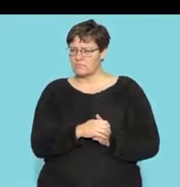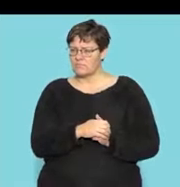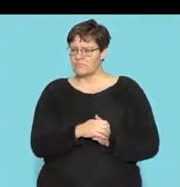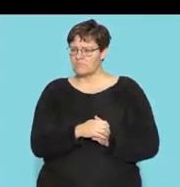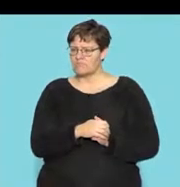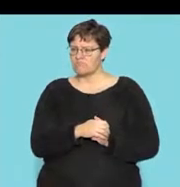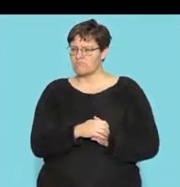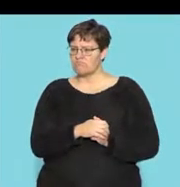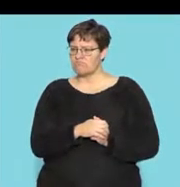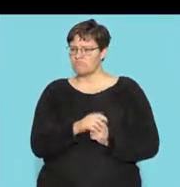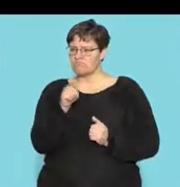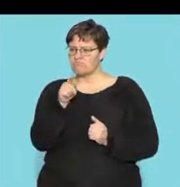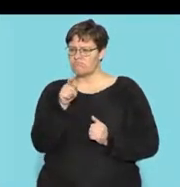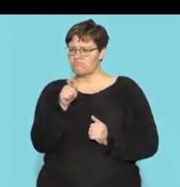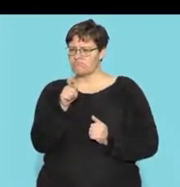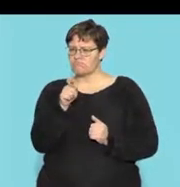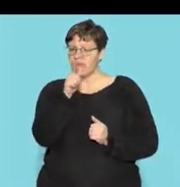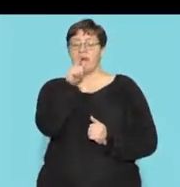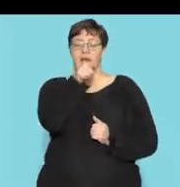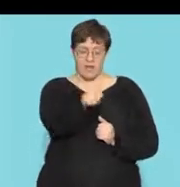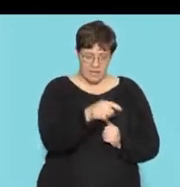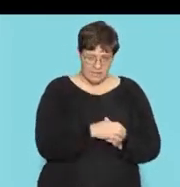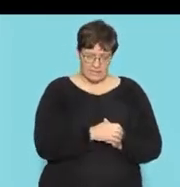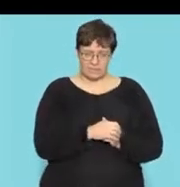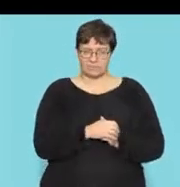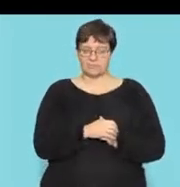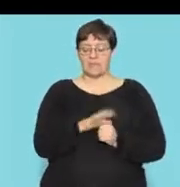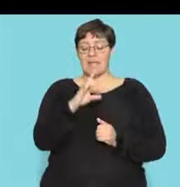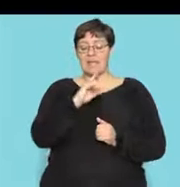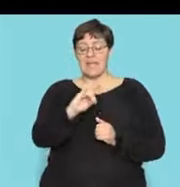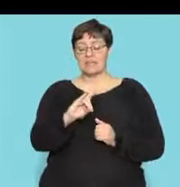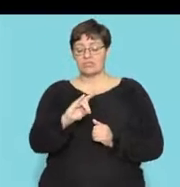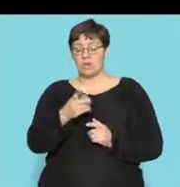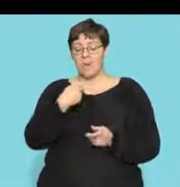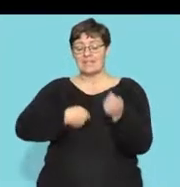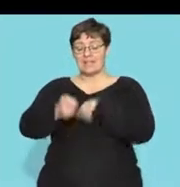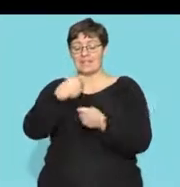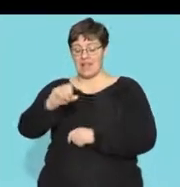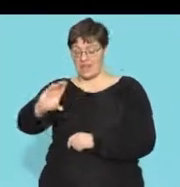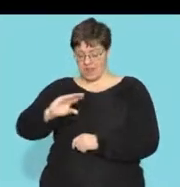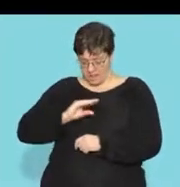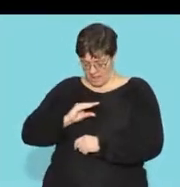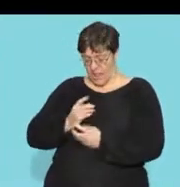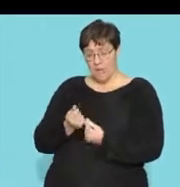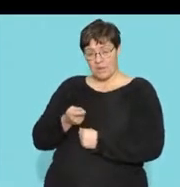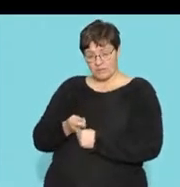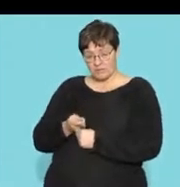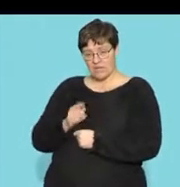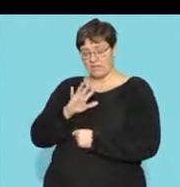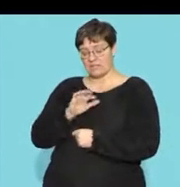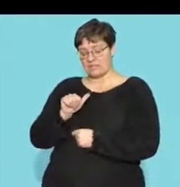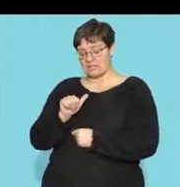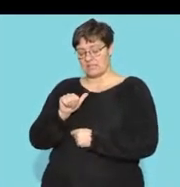I'm told that, here's it, the cash received from the sale of plastic bags was